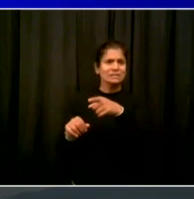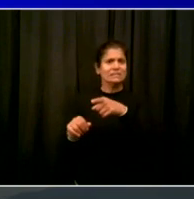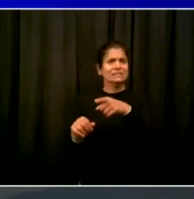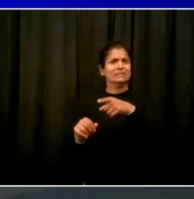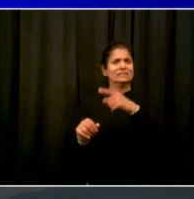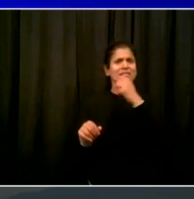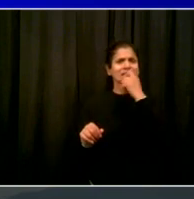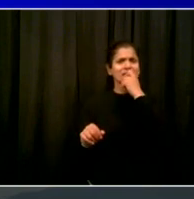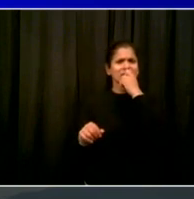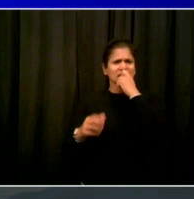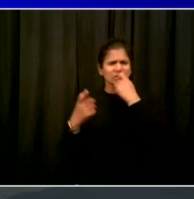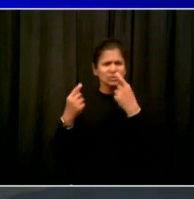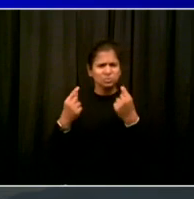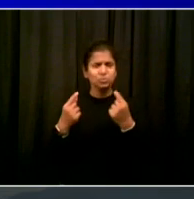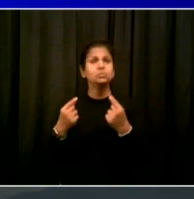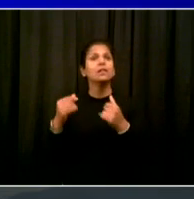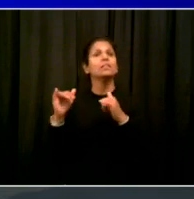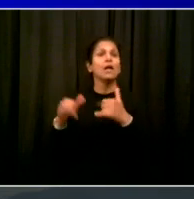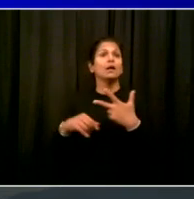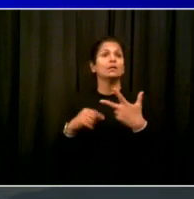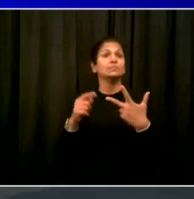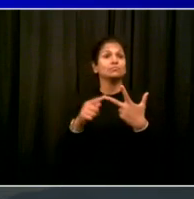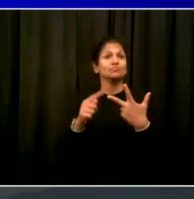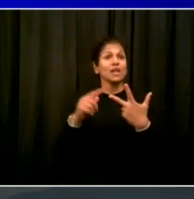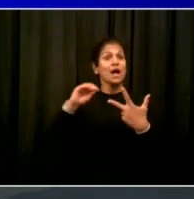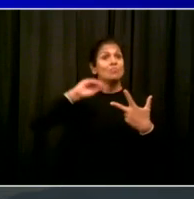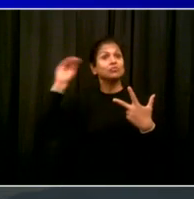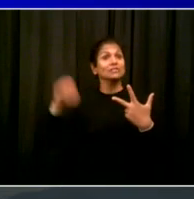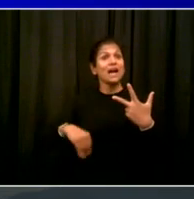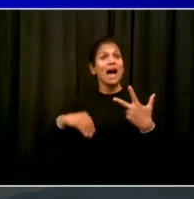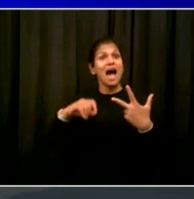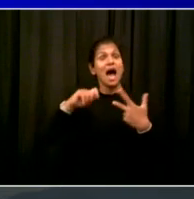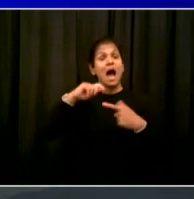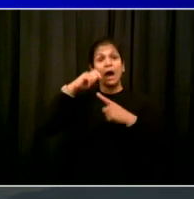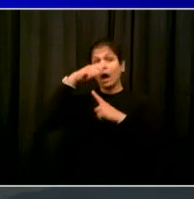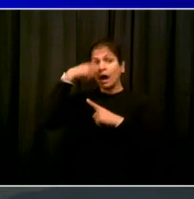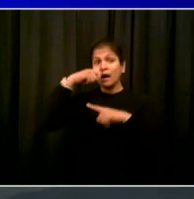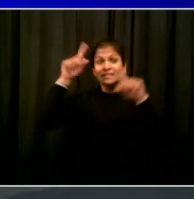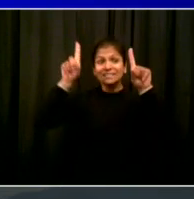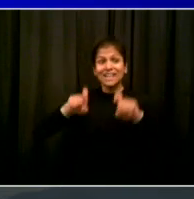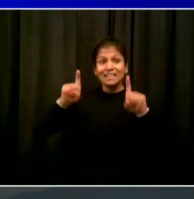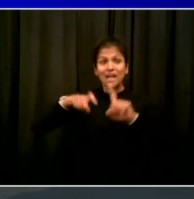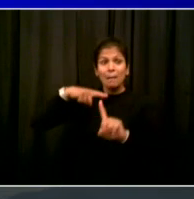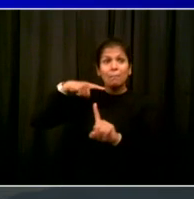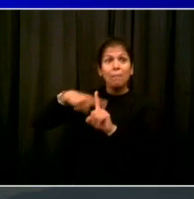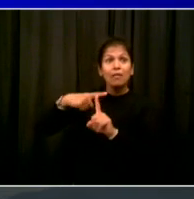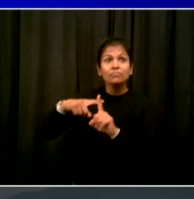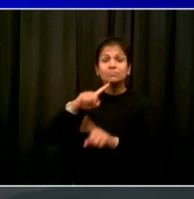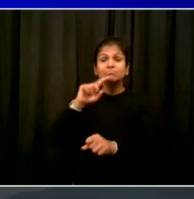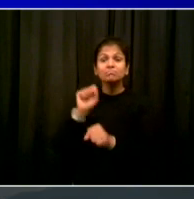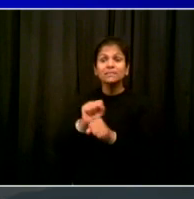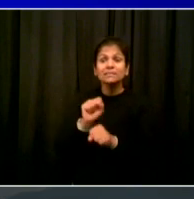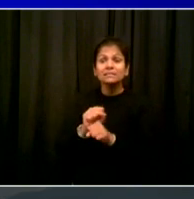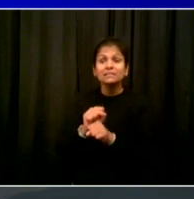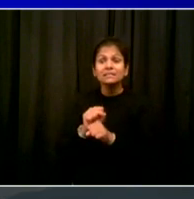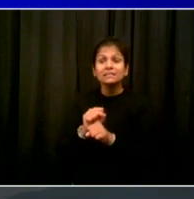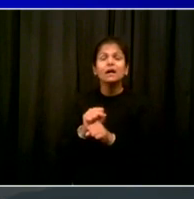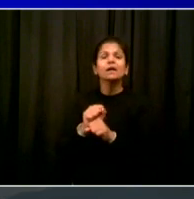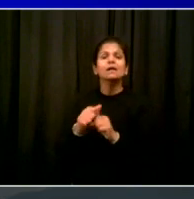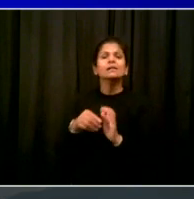is the percentage of people testing positive citywide for COVID-19, threshold 5%. Today's report